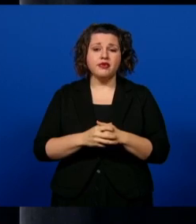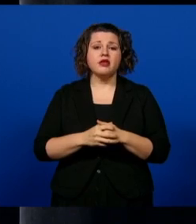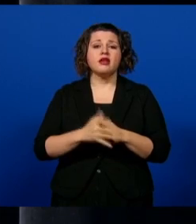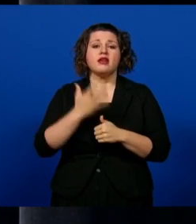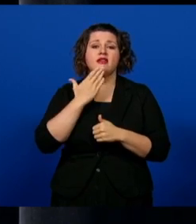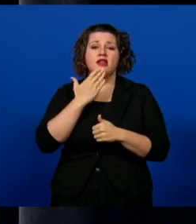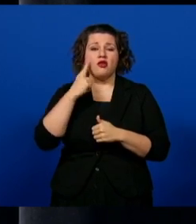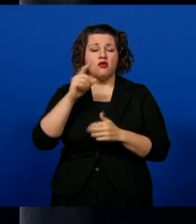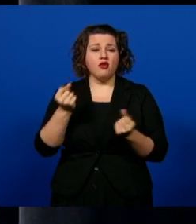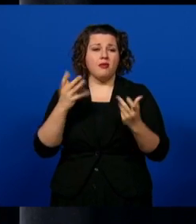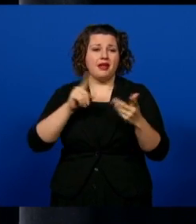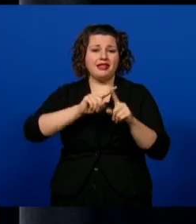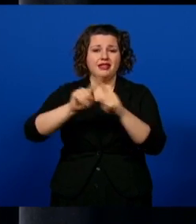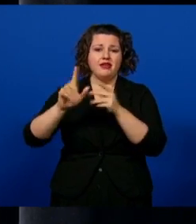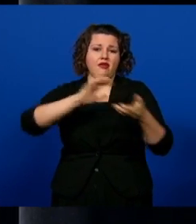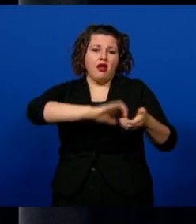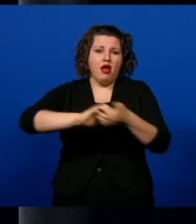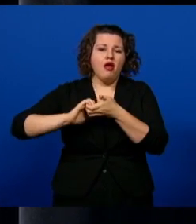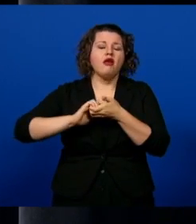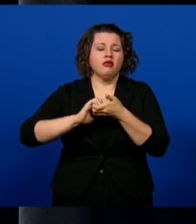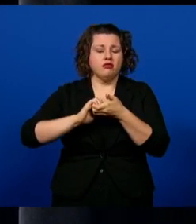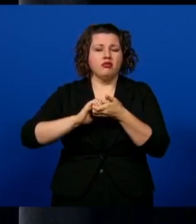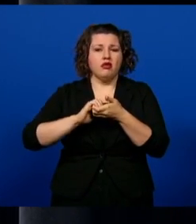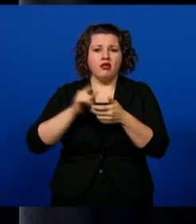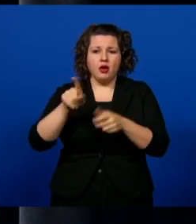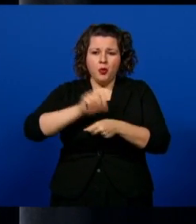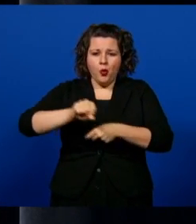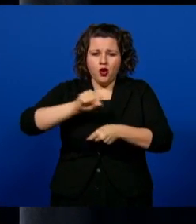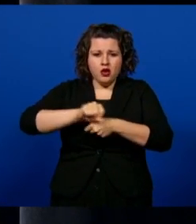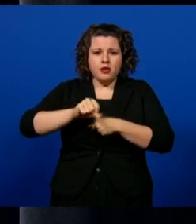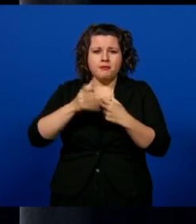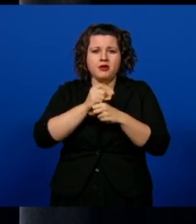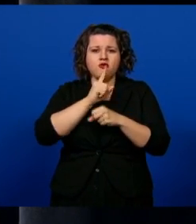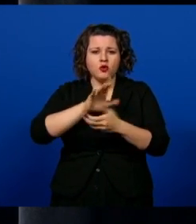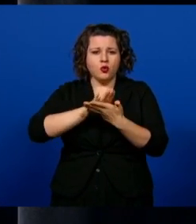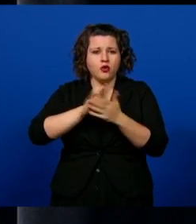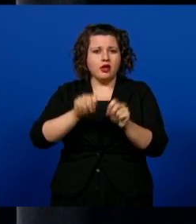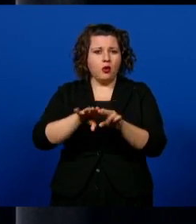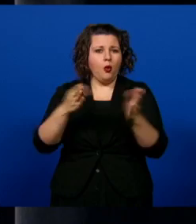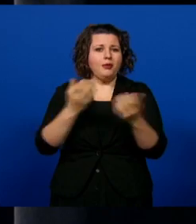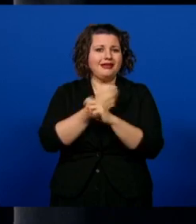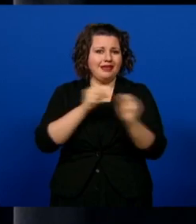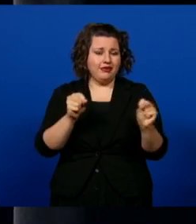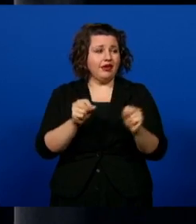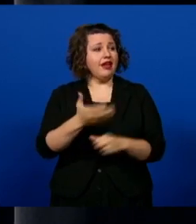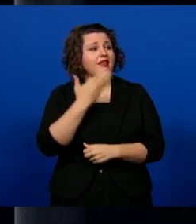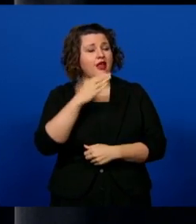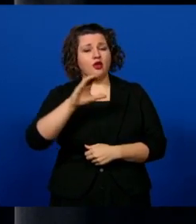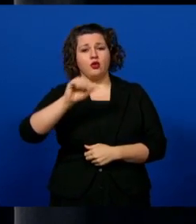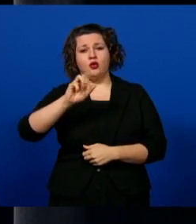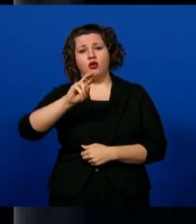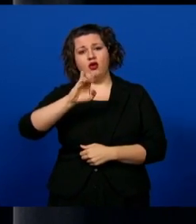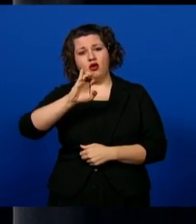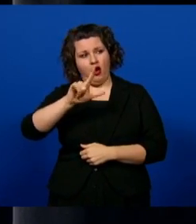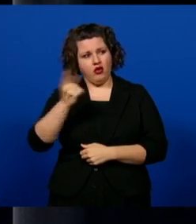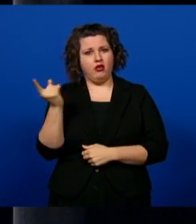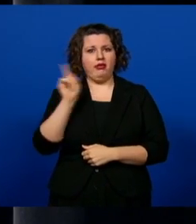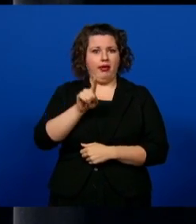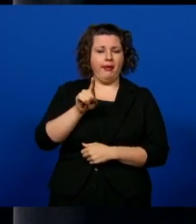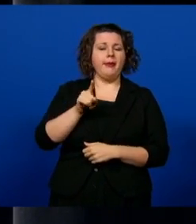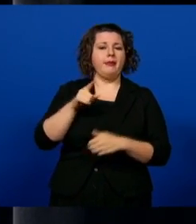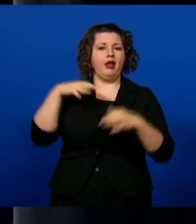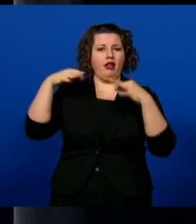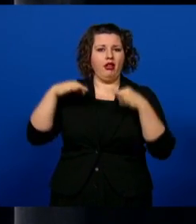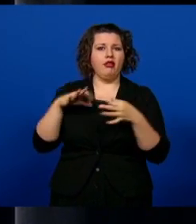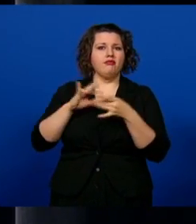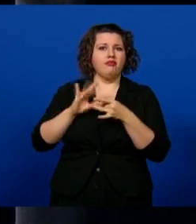partners who are working together to help our schools open safely for our students, staff, and families, and thank you for Cardinal for speaking today and sharing their